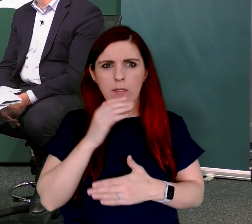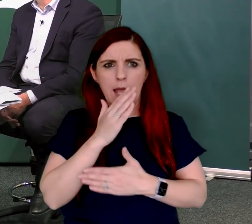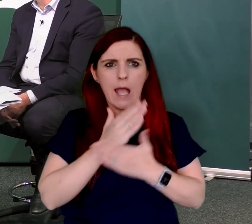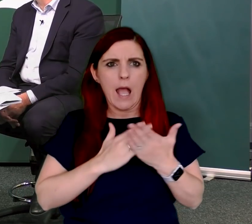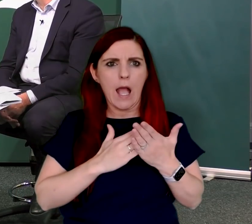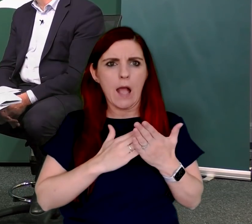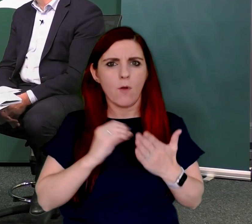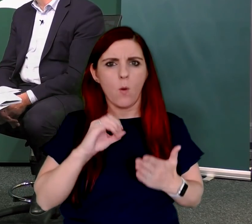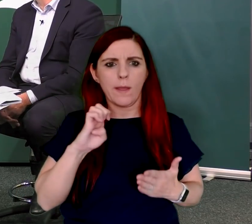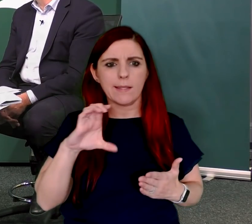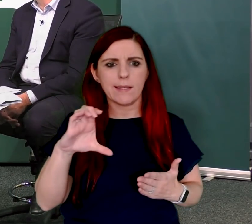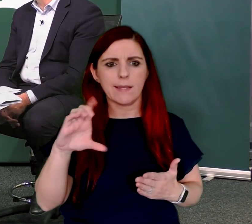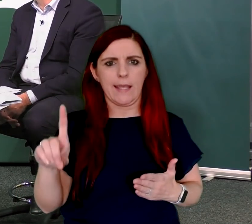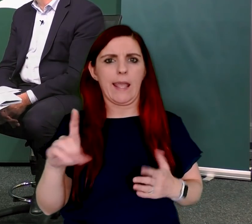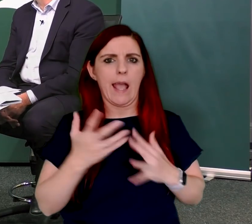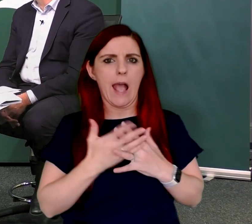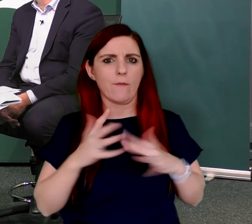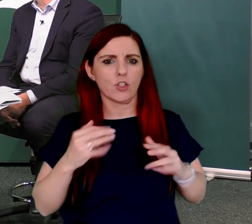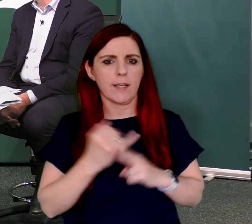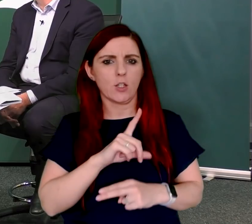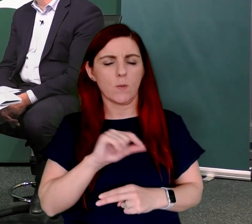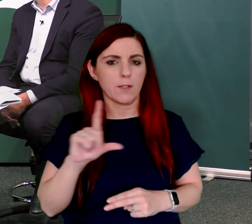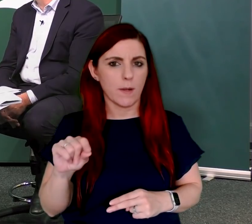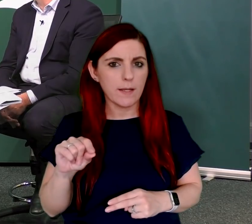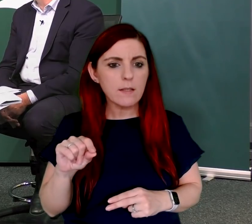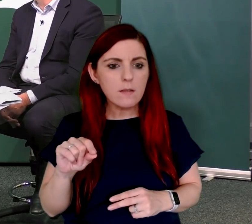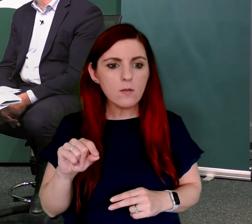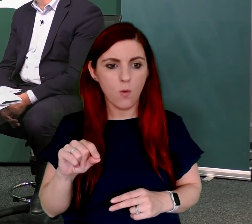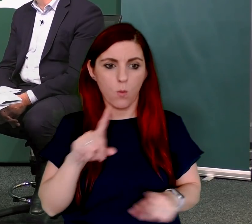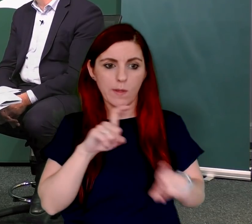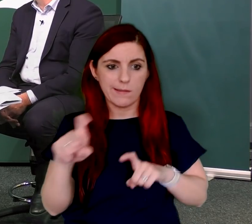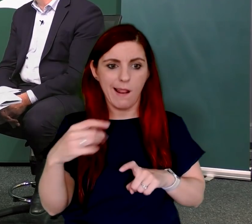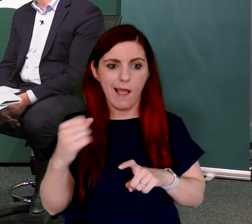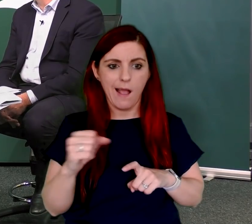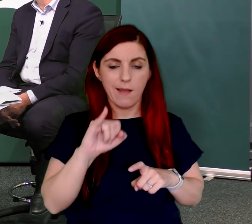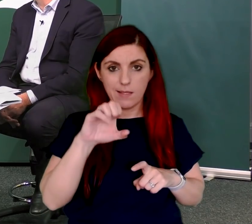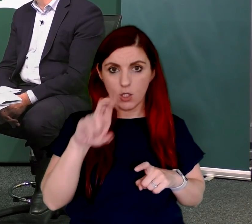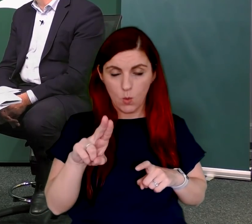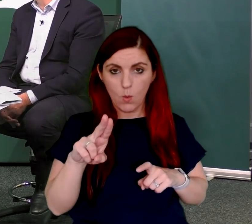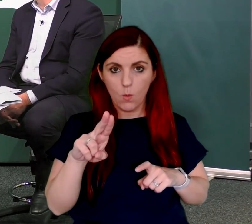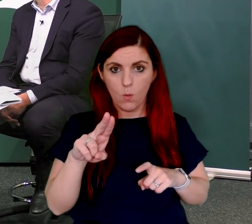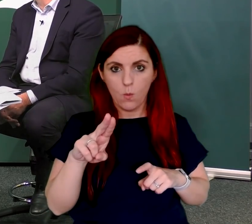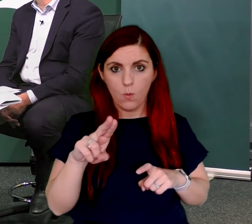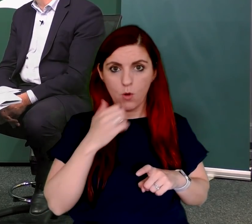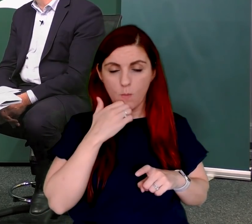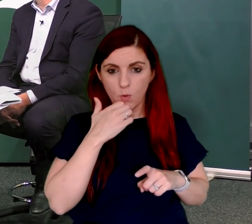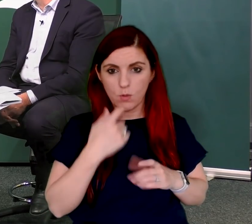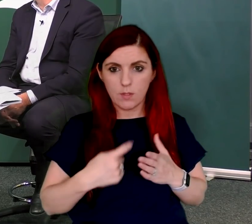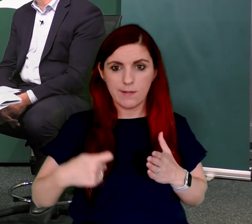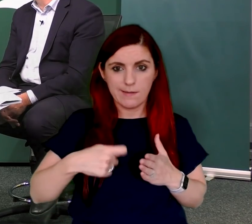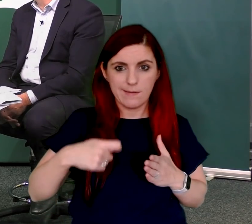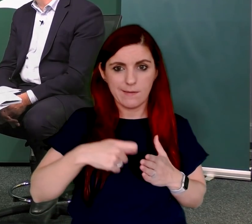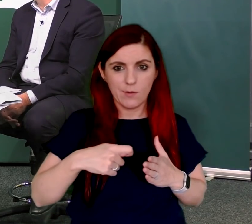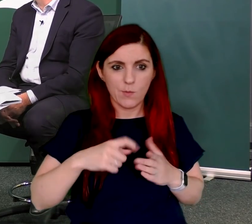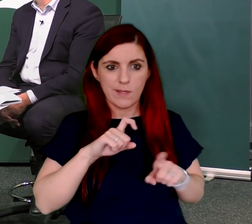So some people might argue, even if we do have to build up the ICU capacity, it's not like it's going to be wasted. A lot of people say it should have